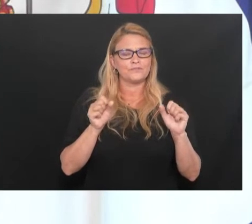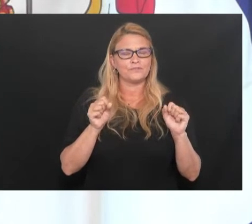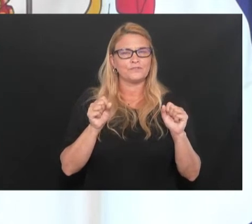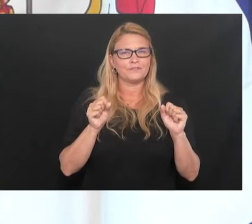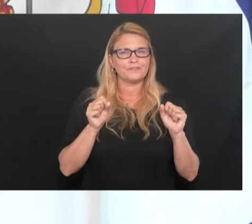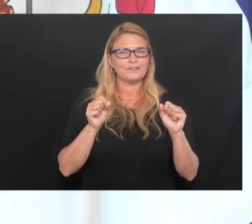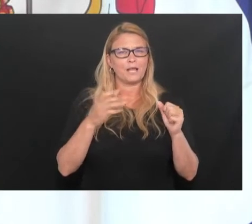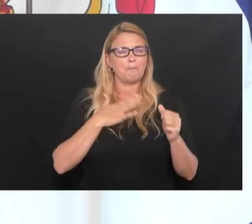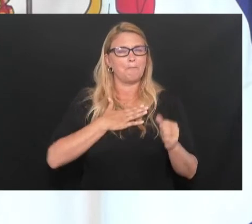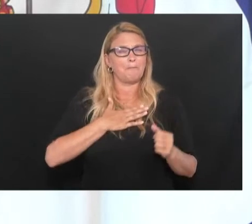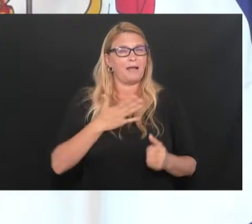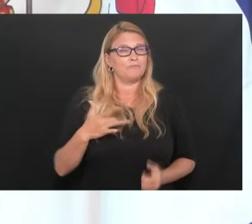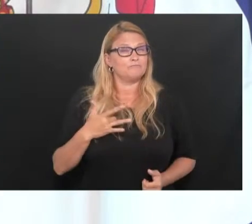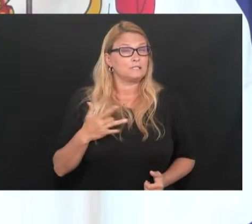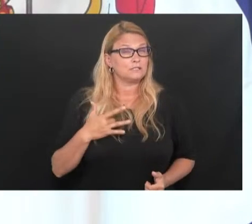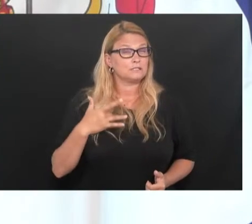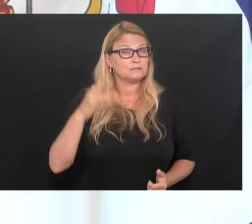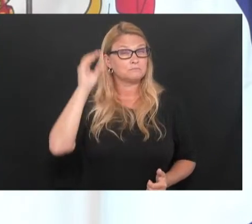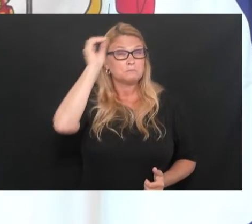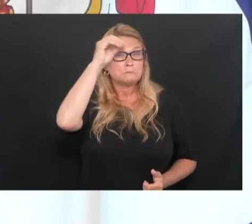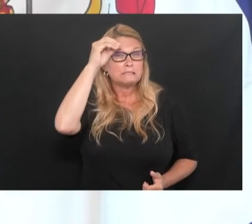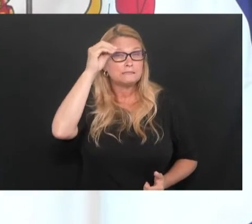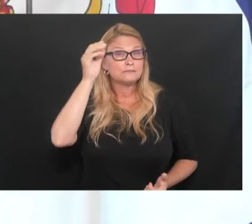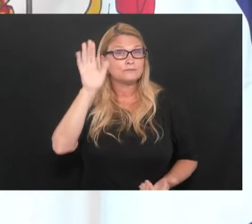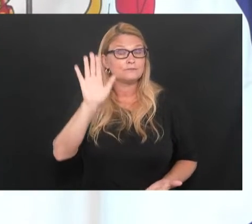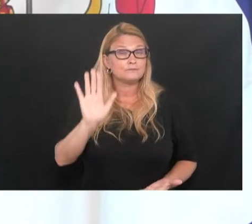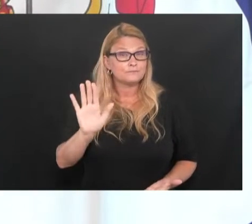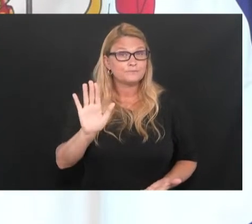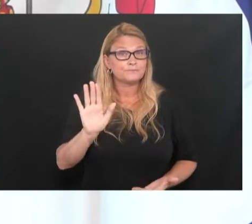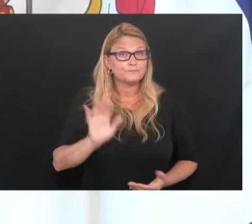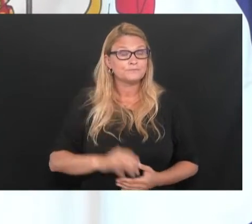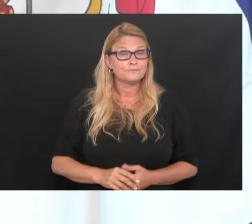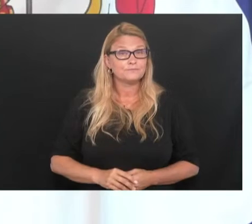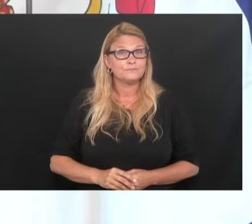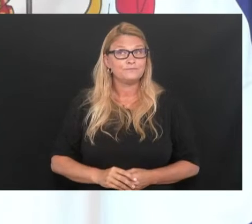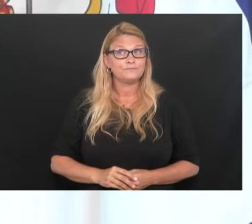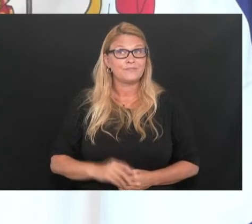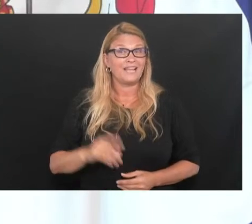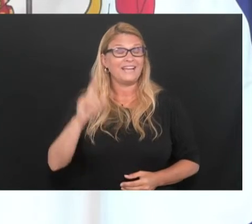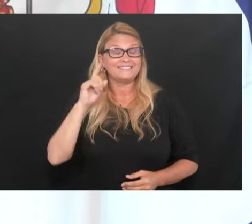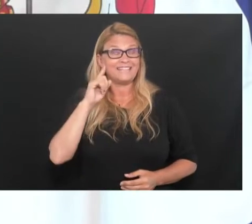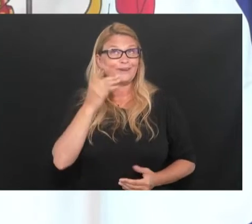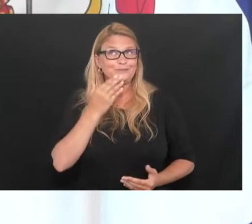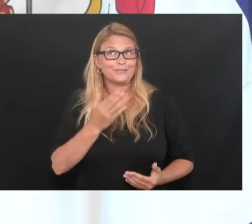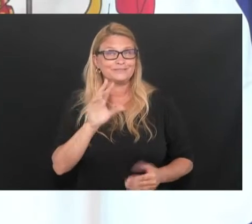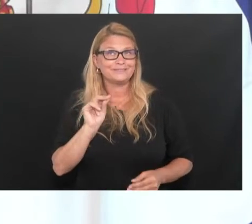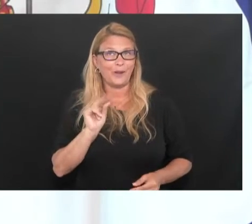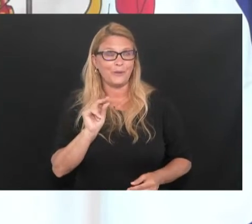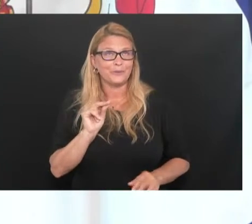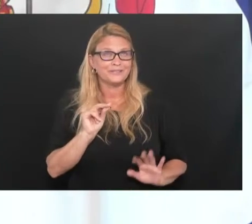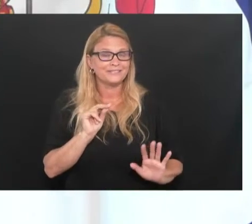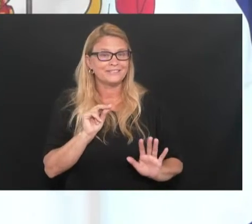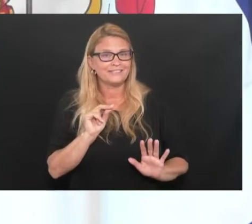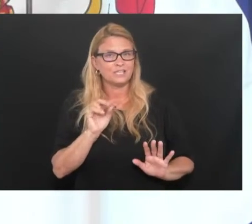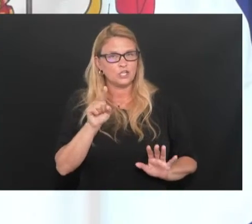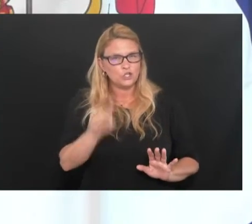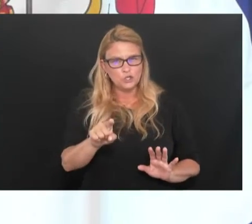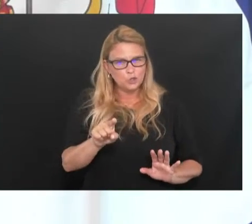here's what I think, and this doesn't sound very good. I think if